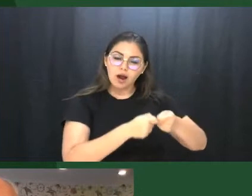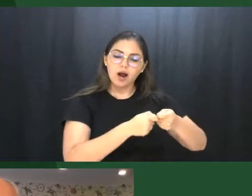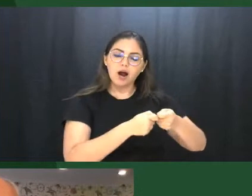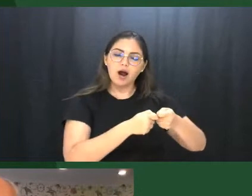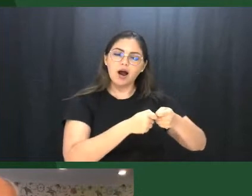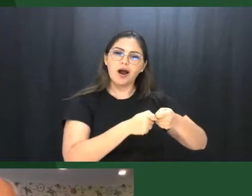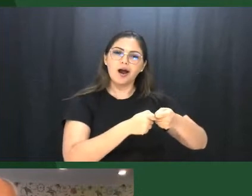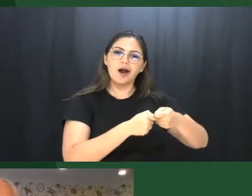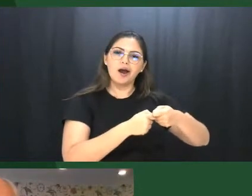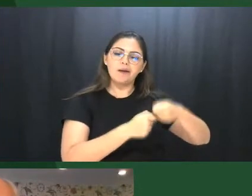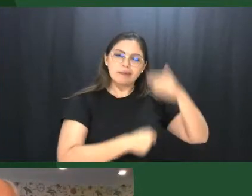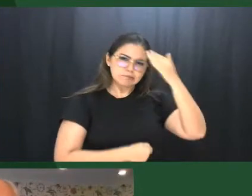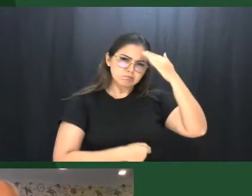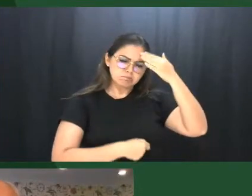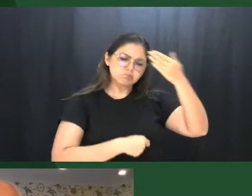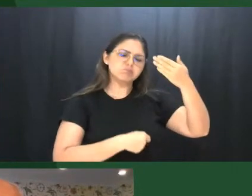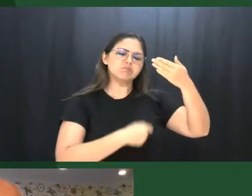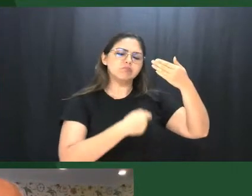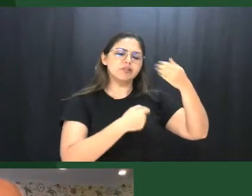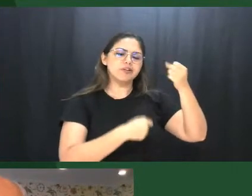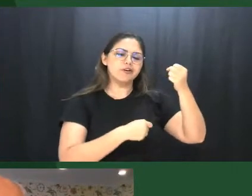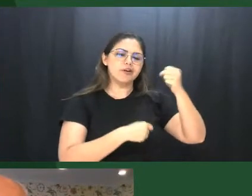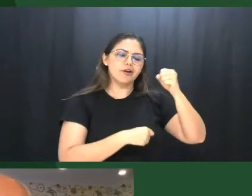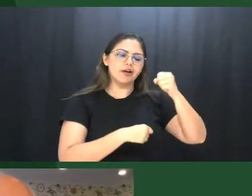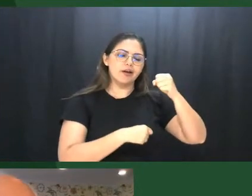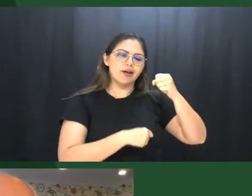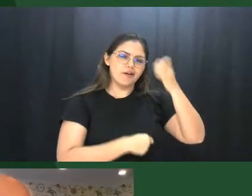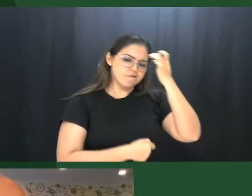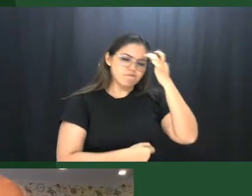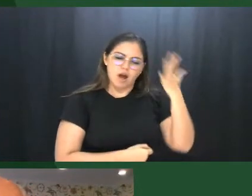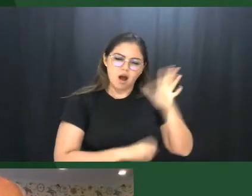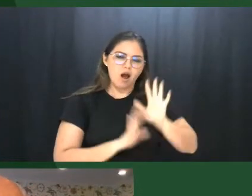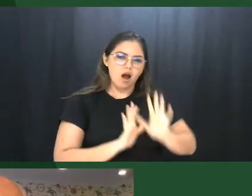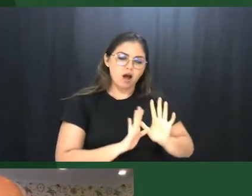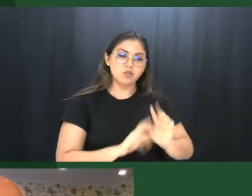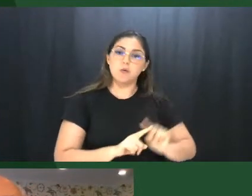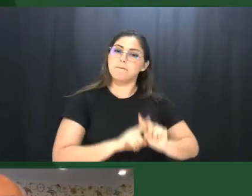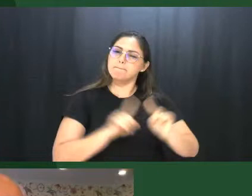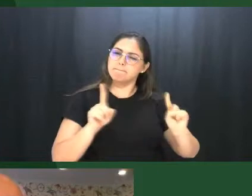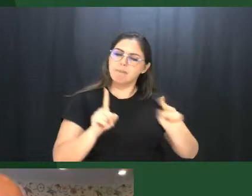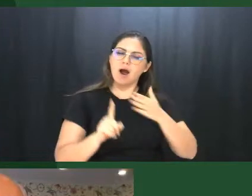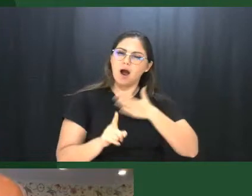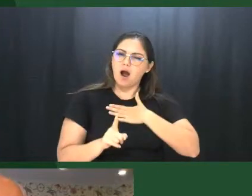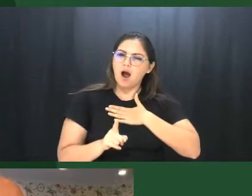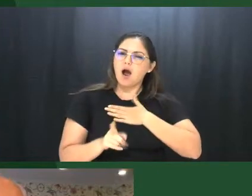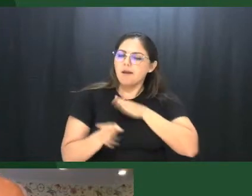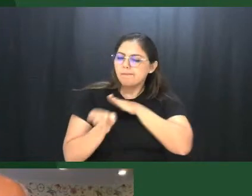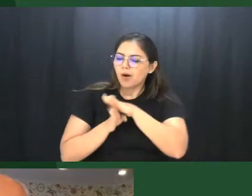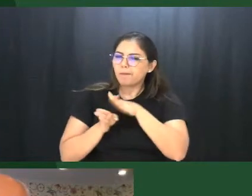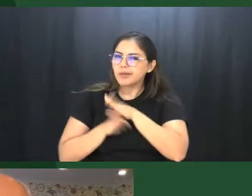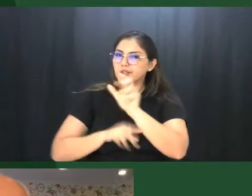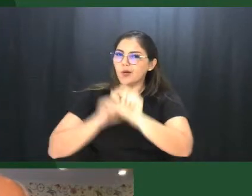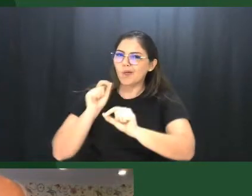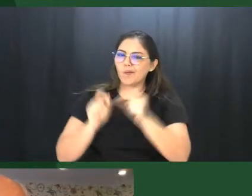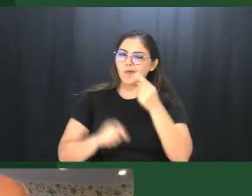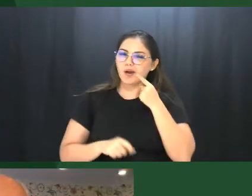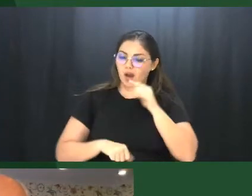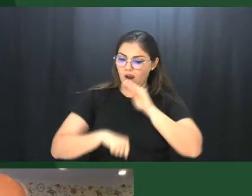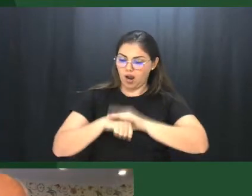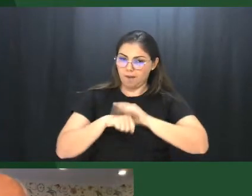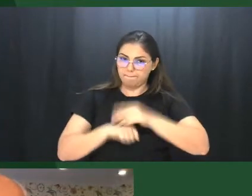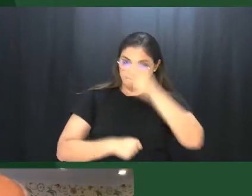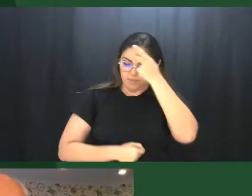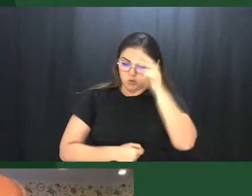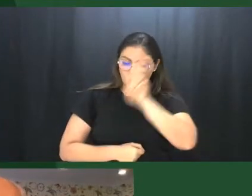allow user exploration. Give them the controls, the sliders, the buttons, the selectors that let them understand